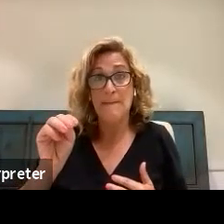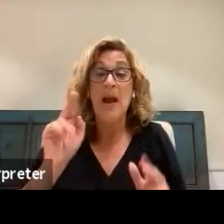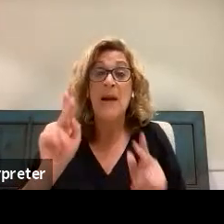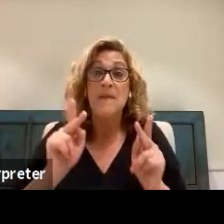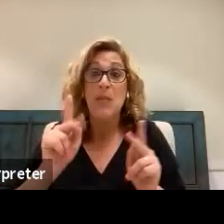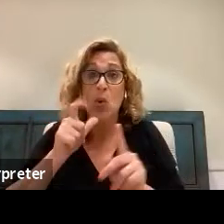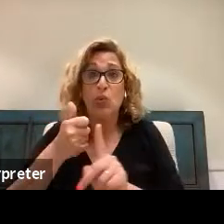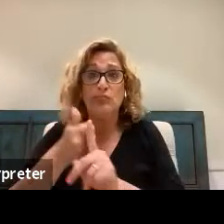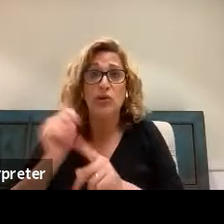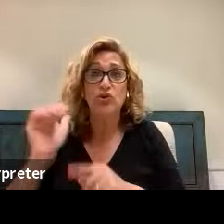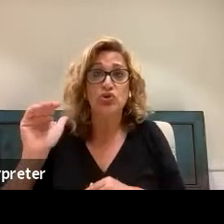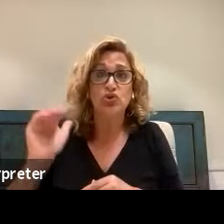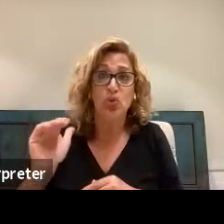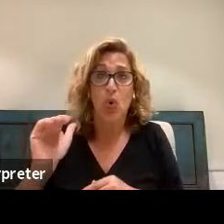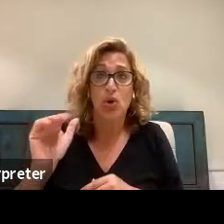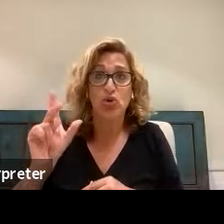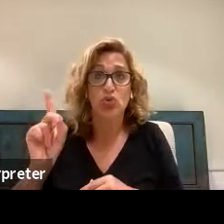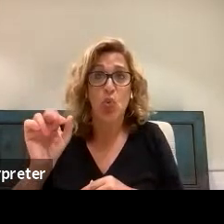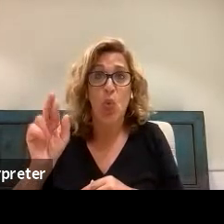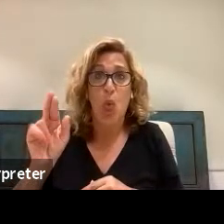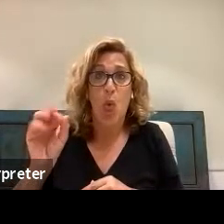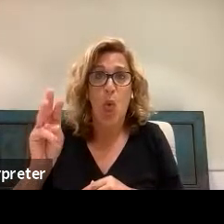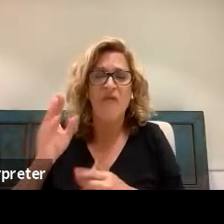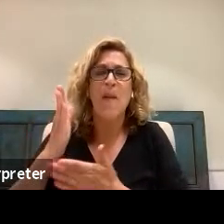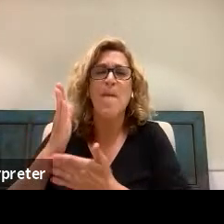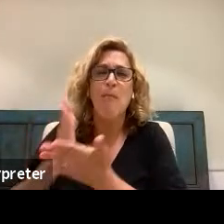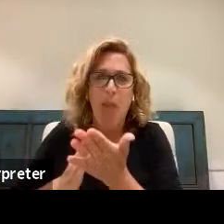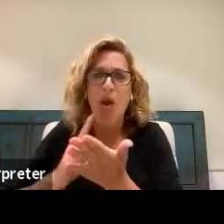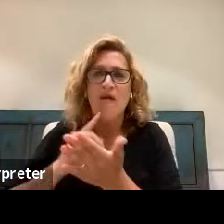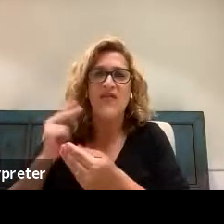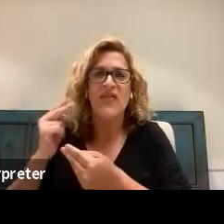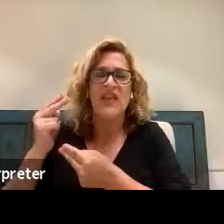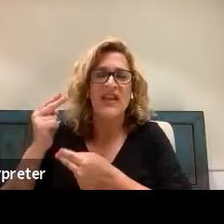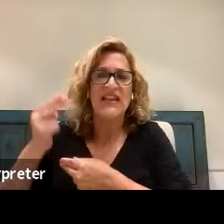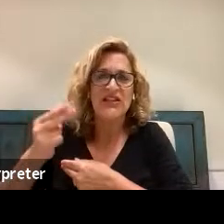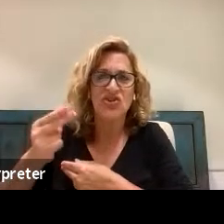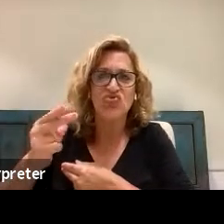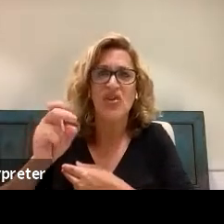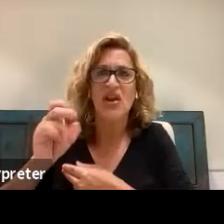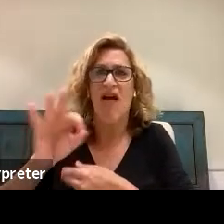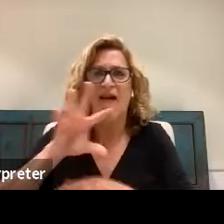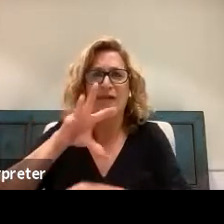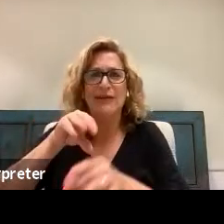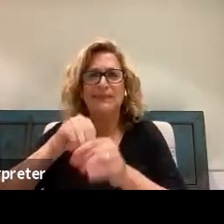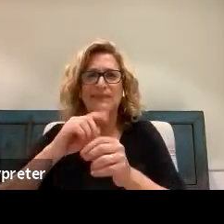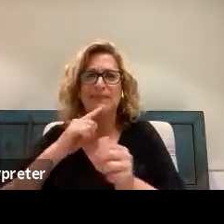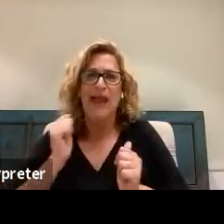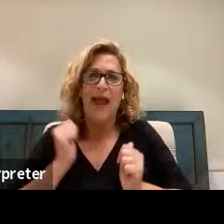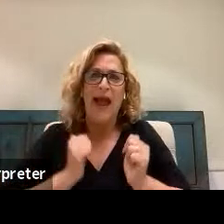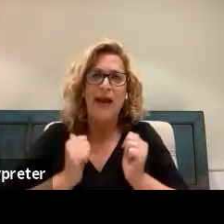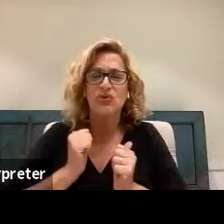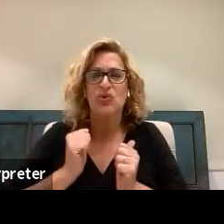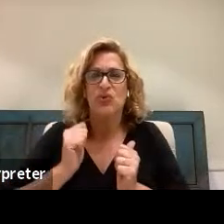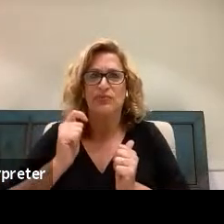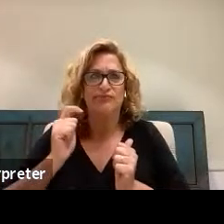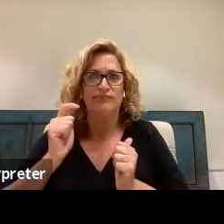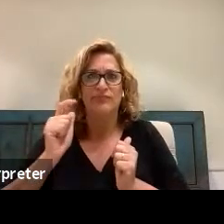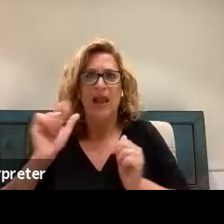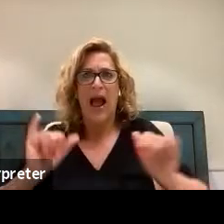are actually part of the history of Hollywood and the entertainment industry. And so growing